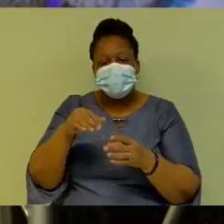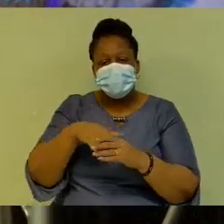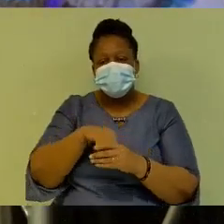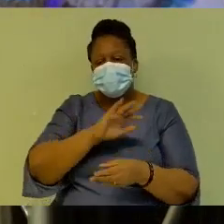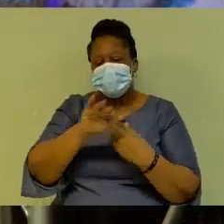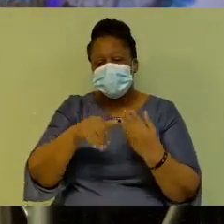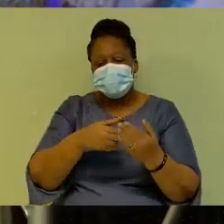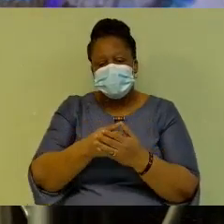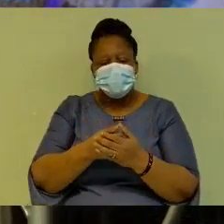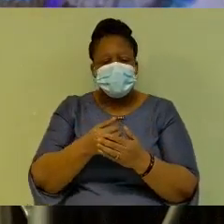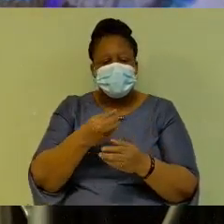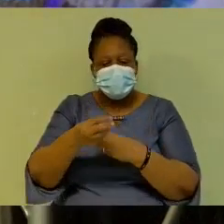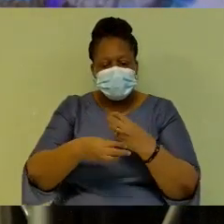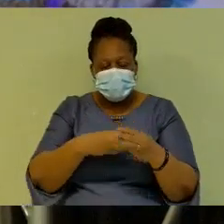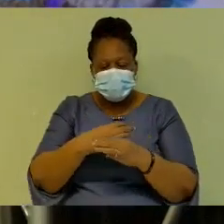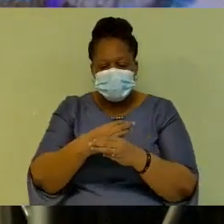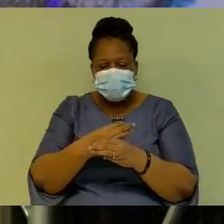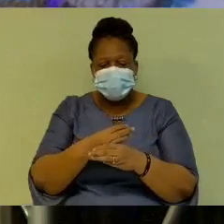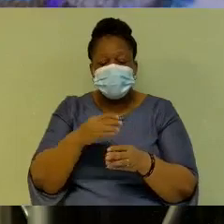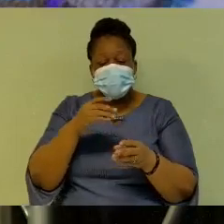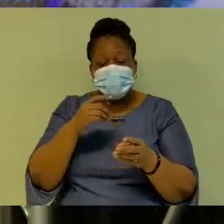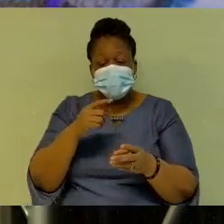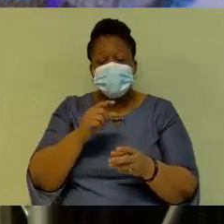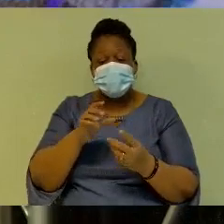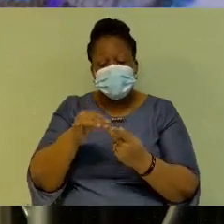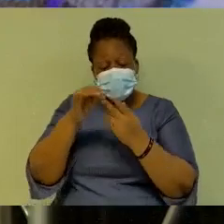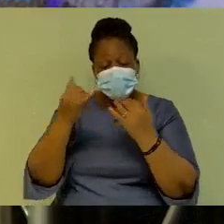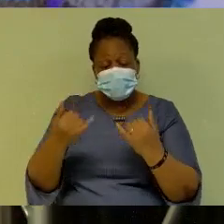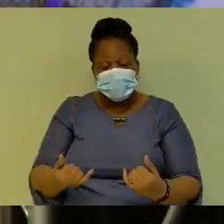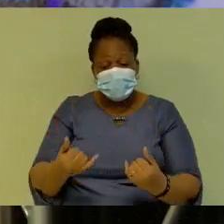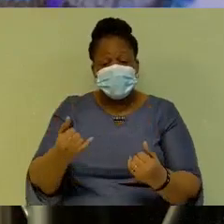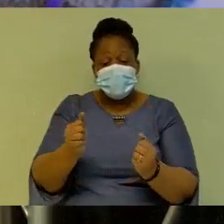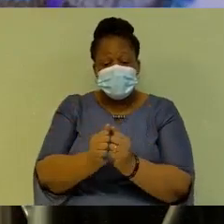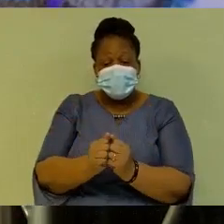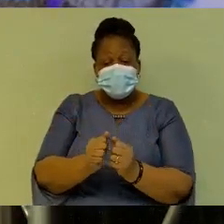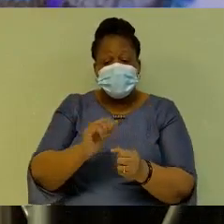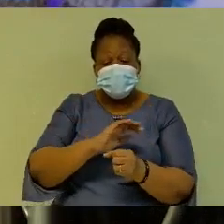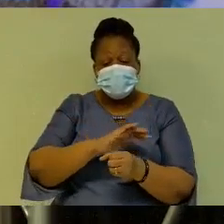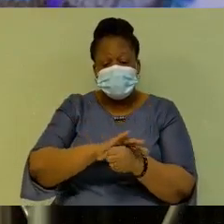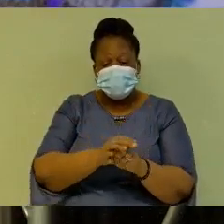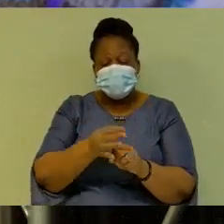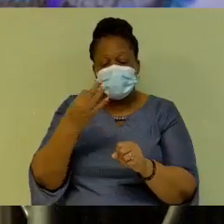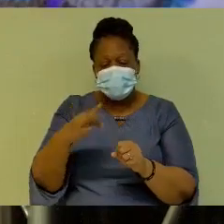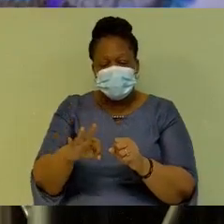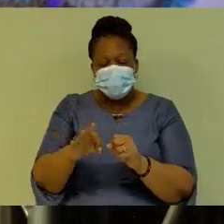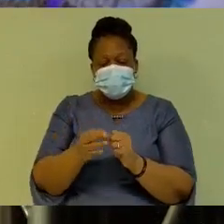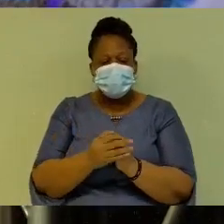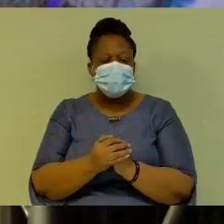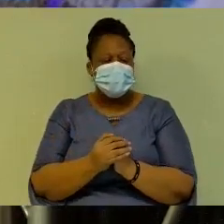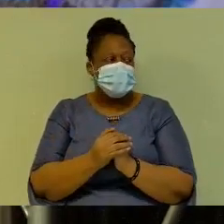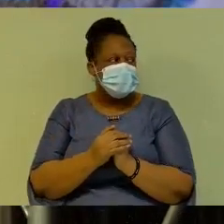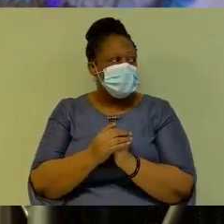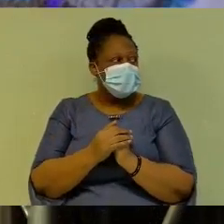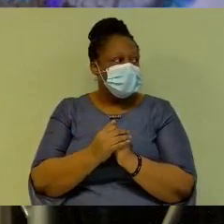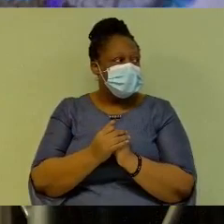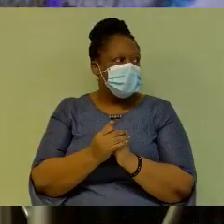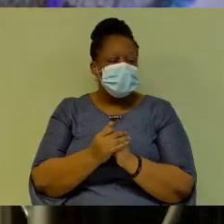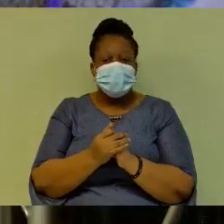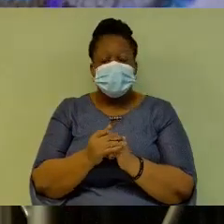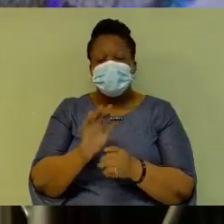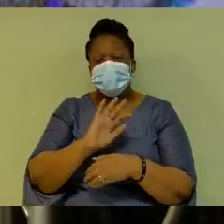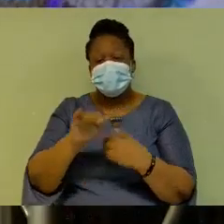coronavirus COVID-19 pandemic. As a result of the unprecedented impact of COVID-19 on all